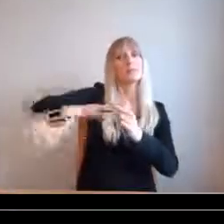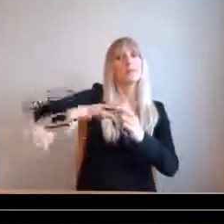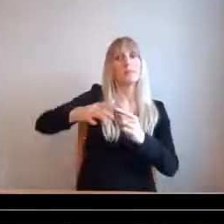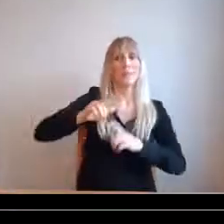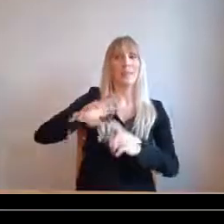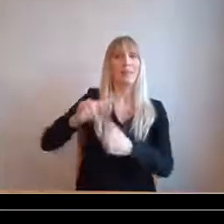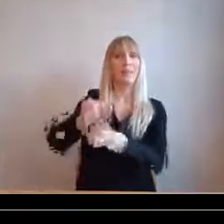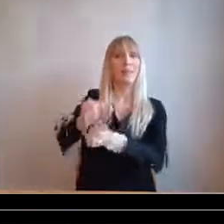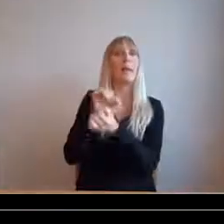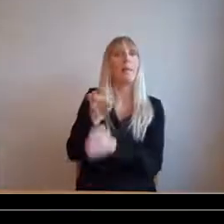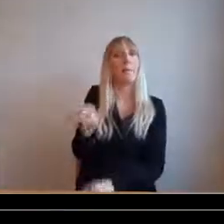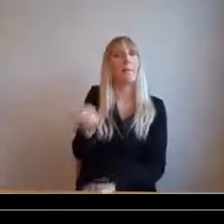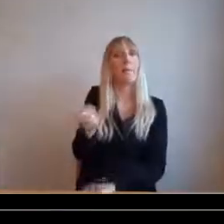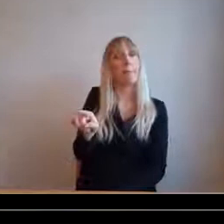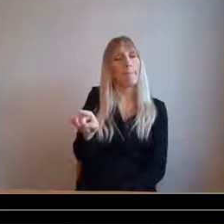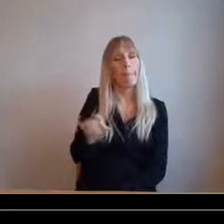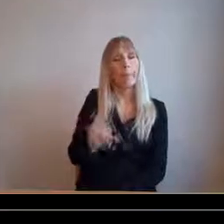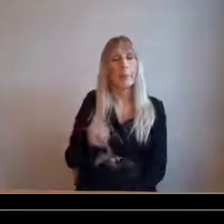works needed there.